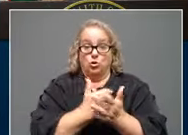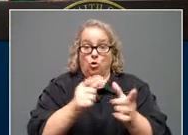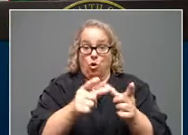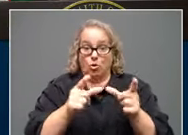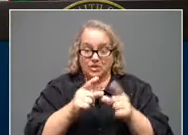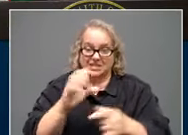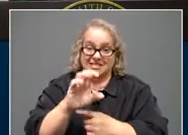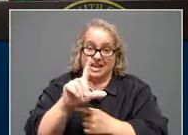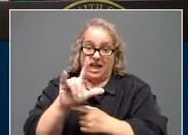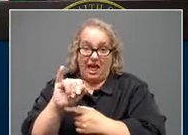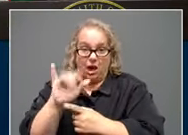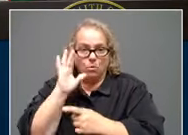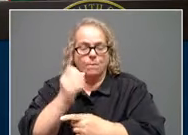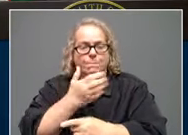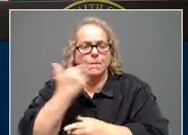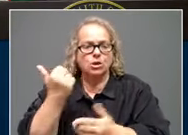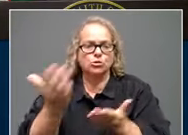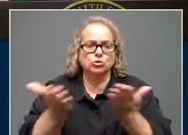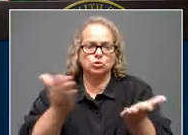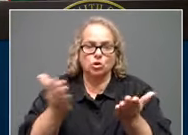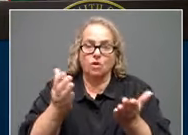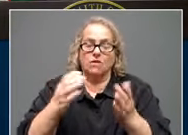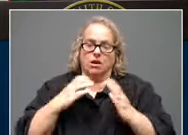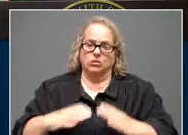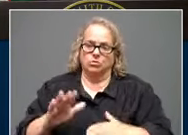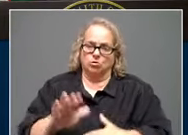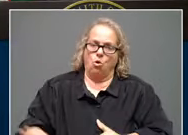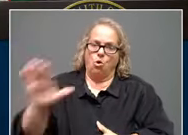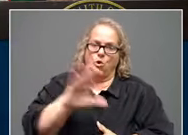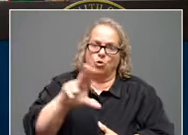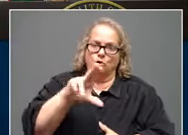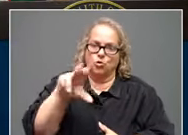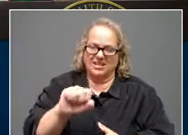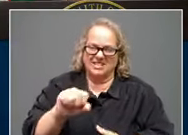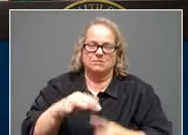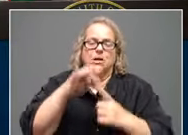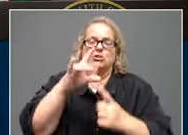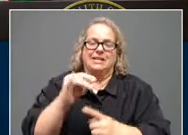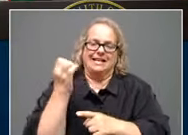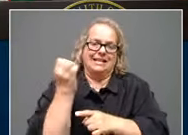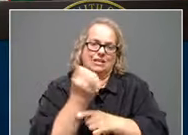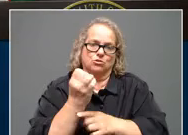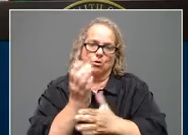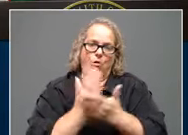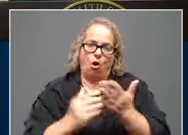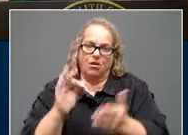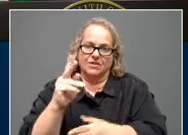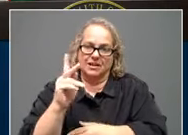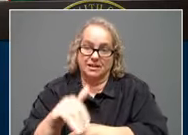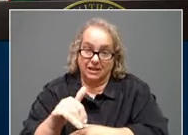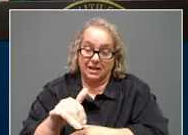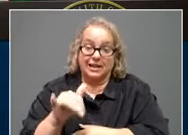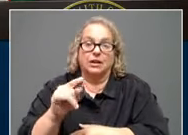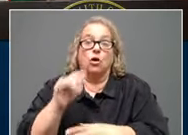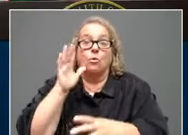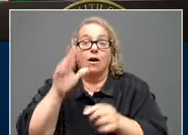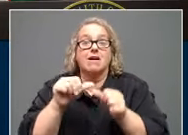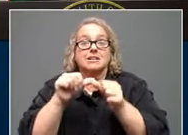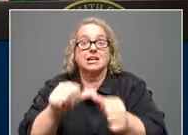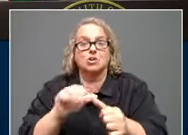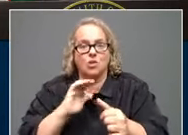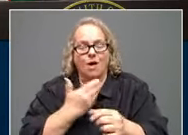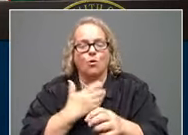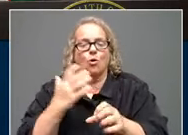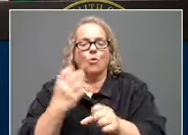serve customers across the U.S., especially the eastern half of the country. It continues our wins on the